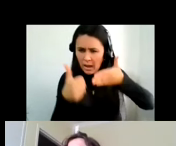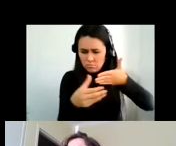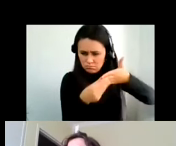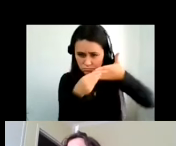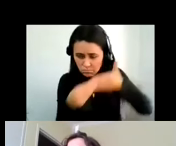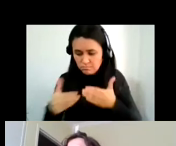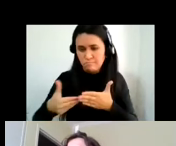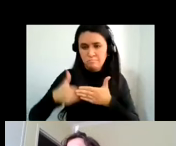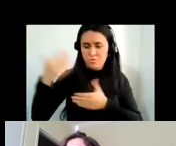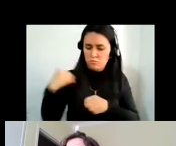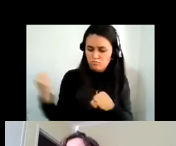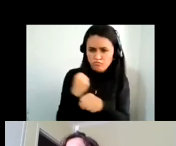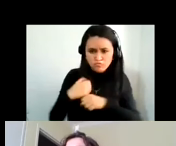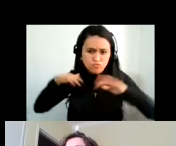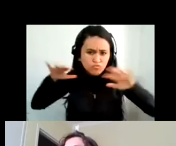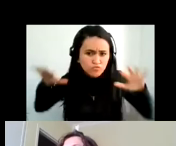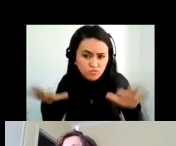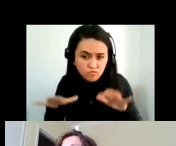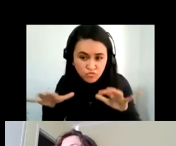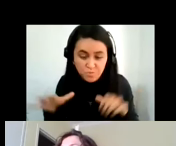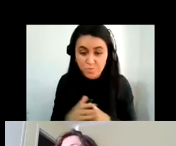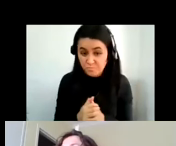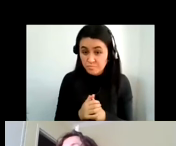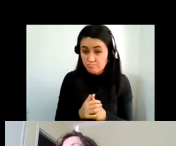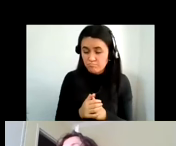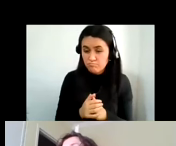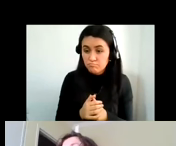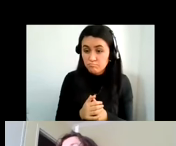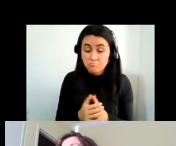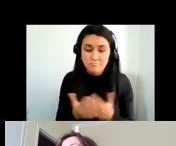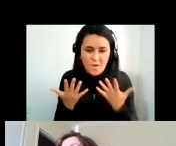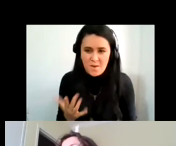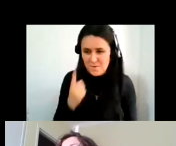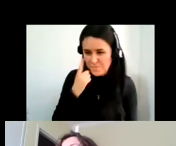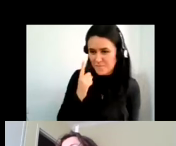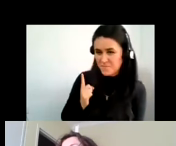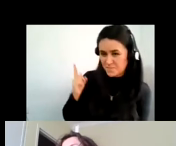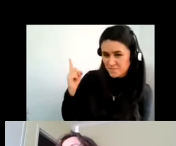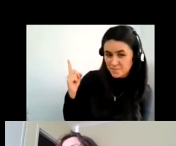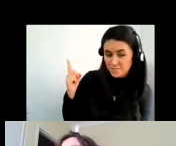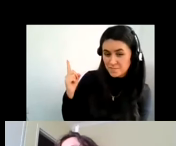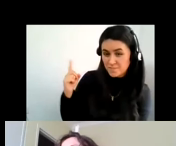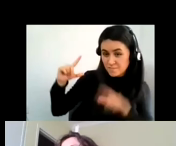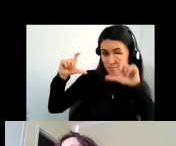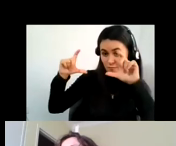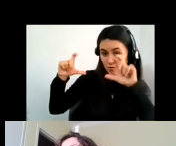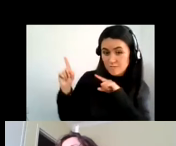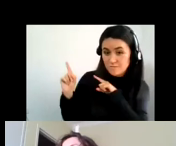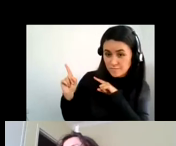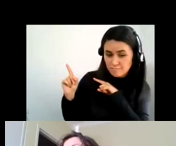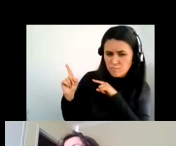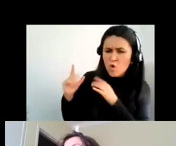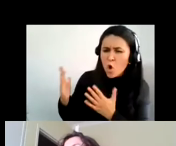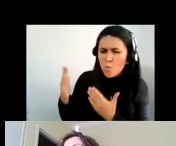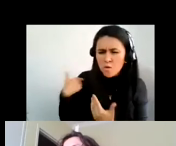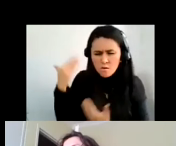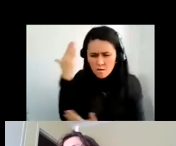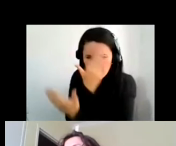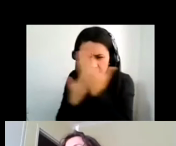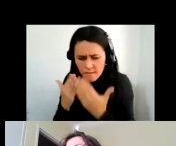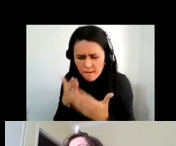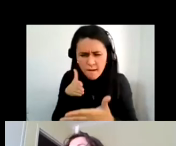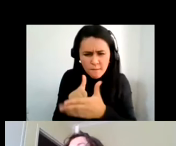an example of how we also used barriers assessment and the Tanahashi framework in